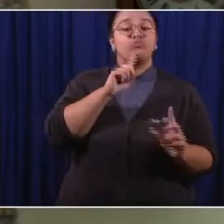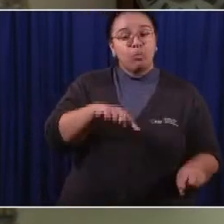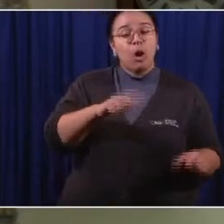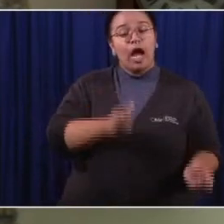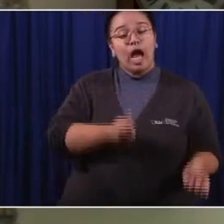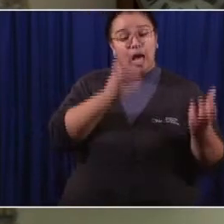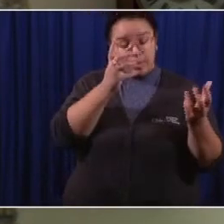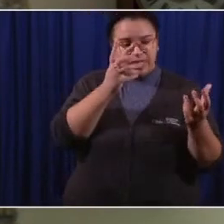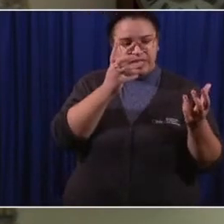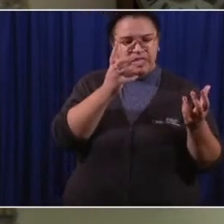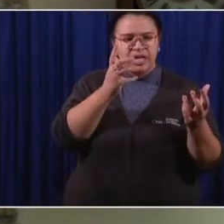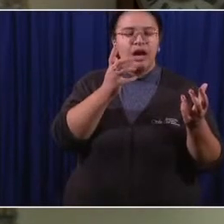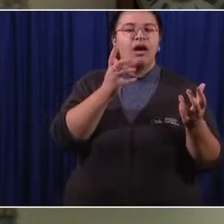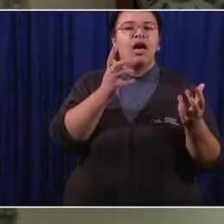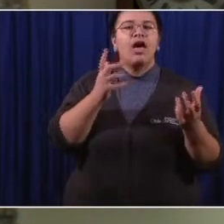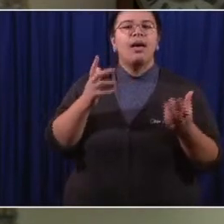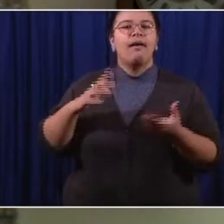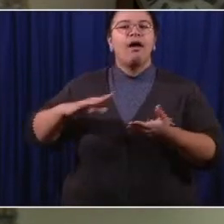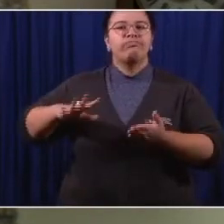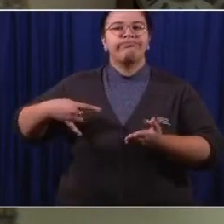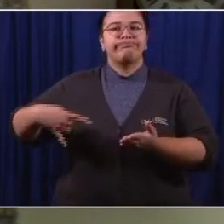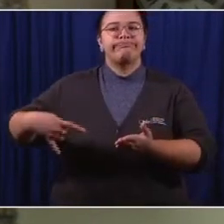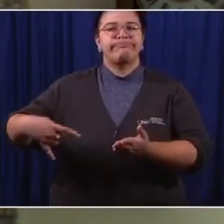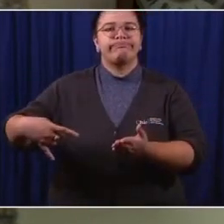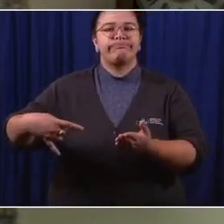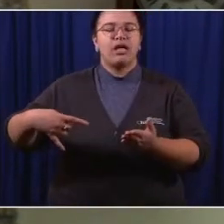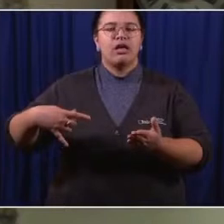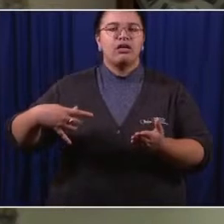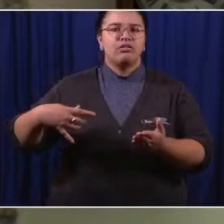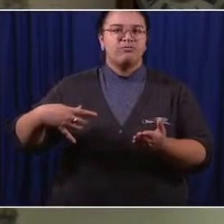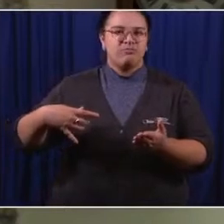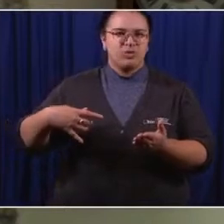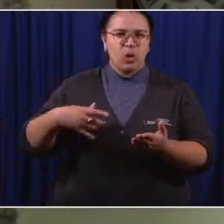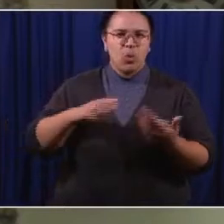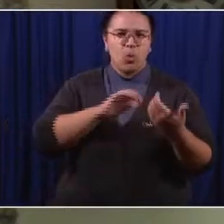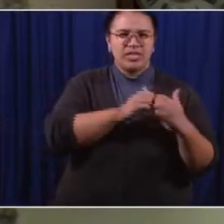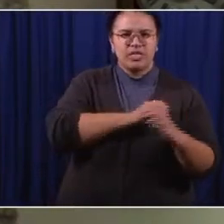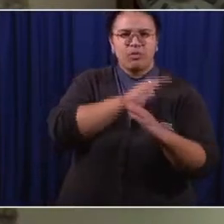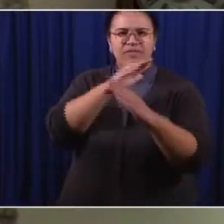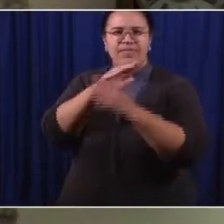to prevent some of those issues from occurring with the school reporting?